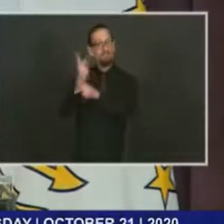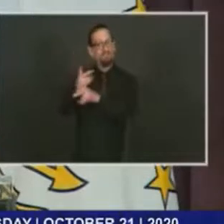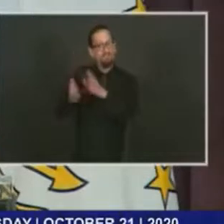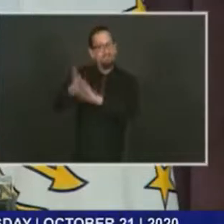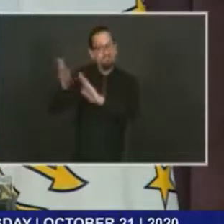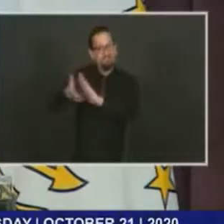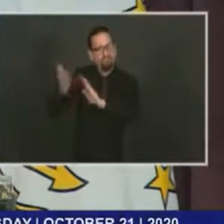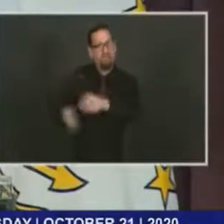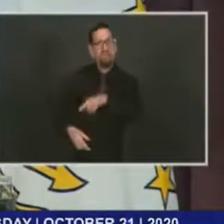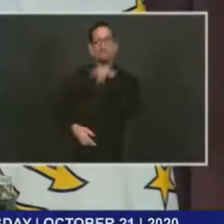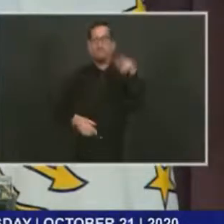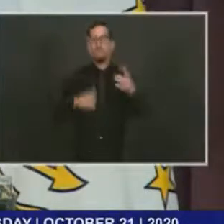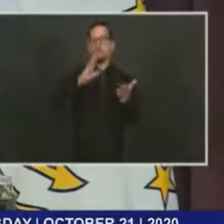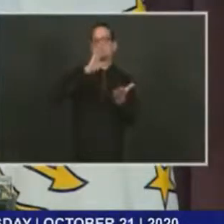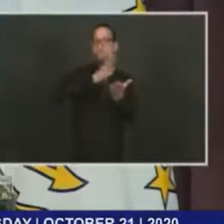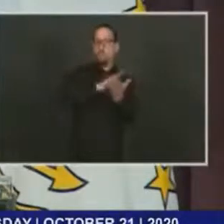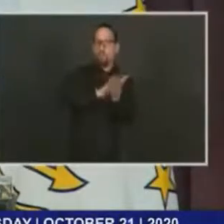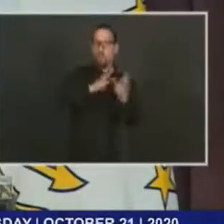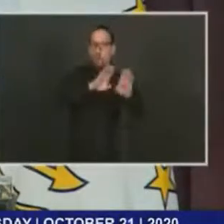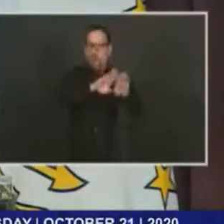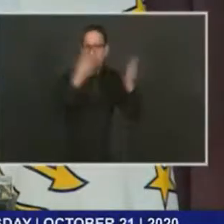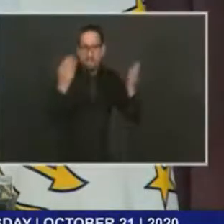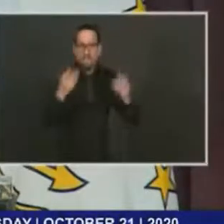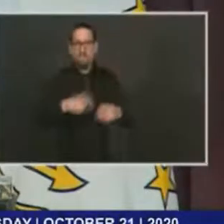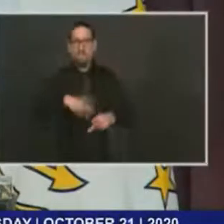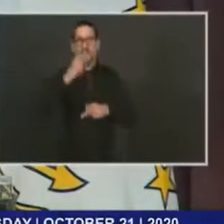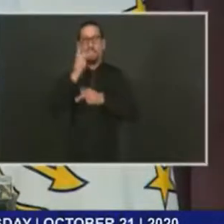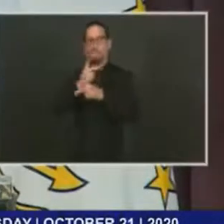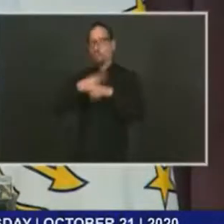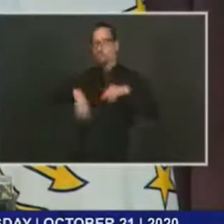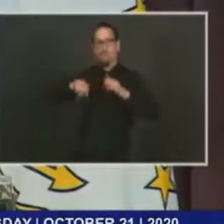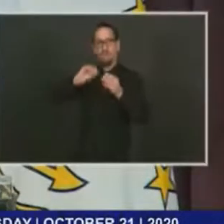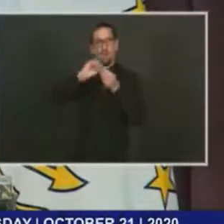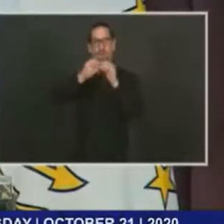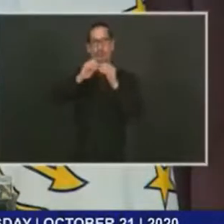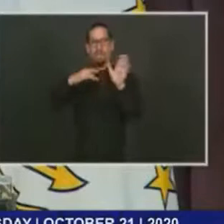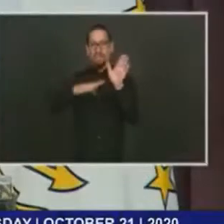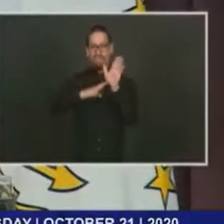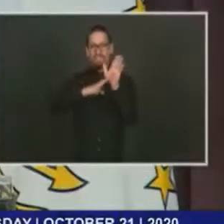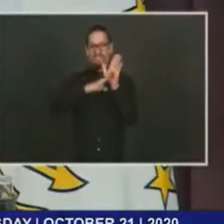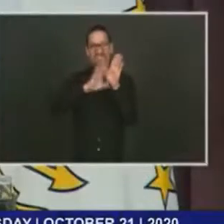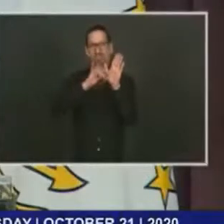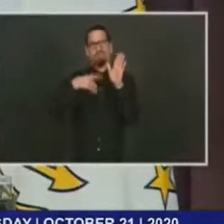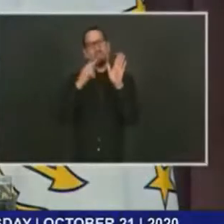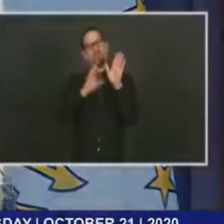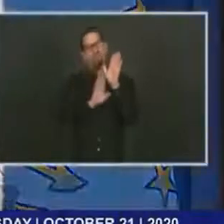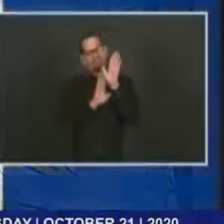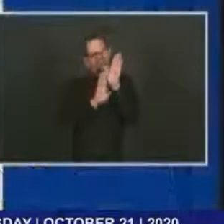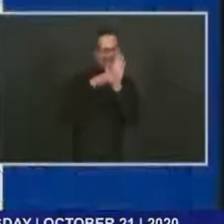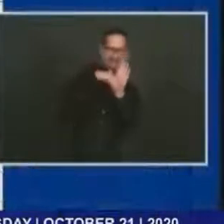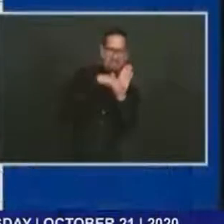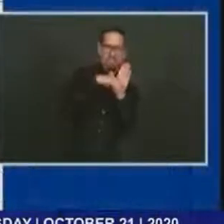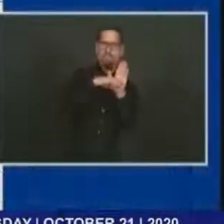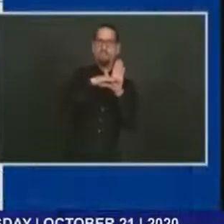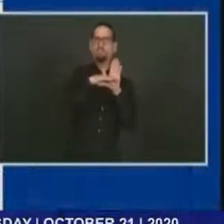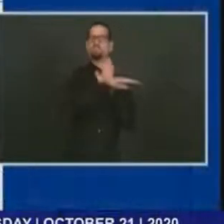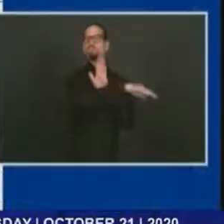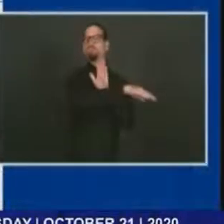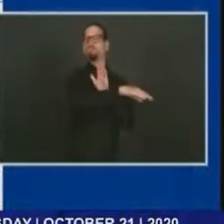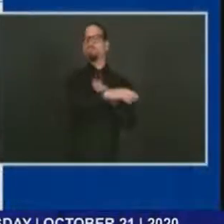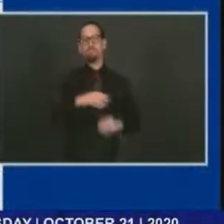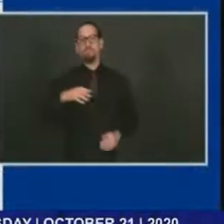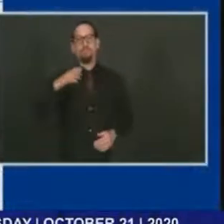of a plateau instead of continuing to rise up that curve. Last week, our percent positive was